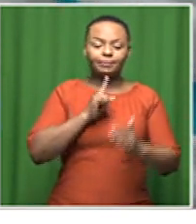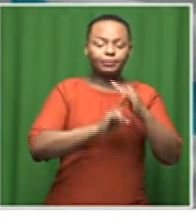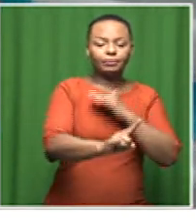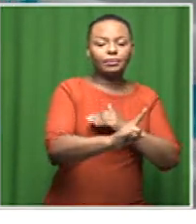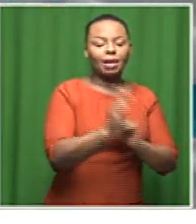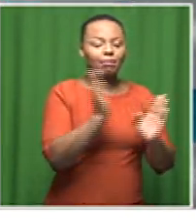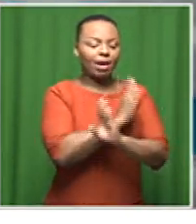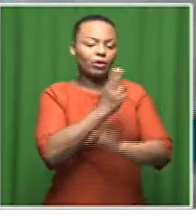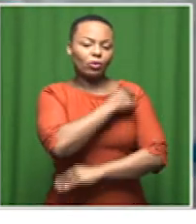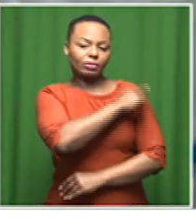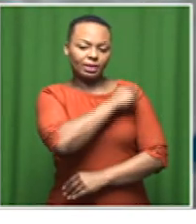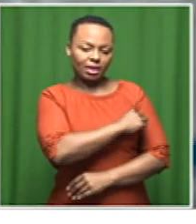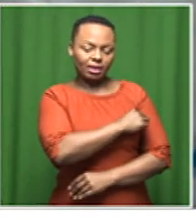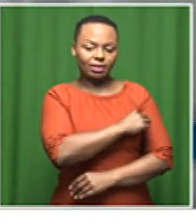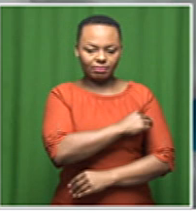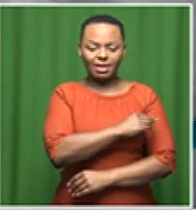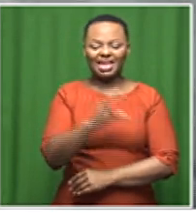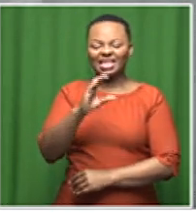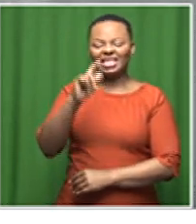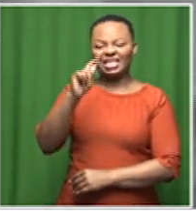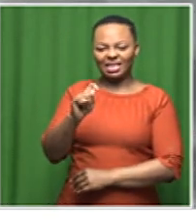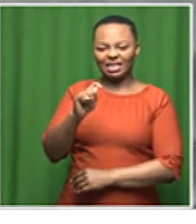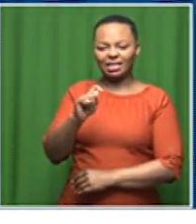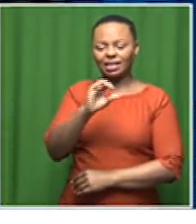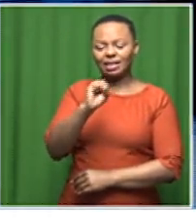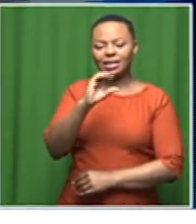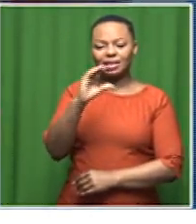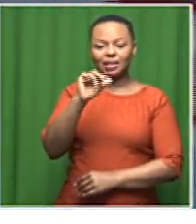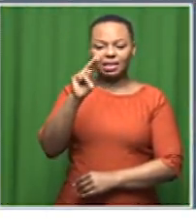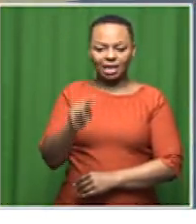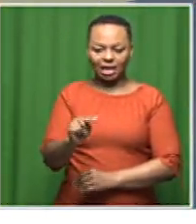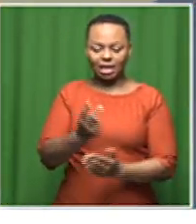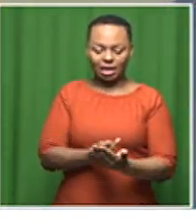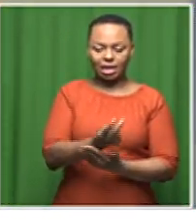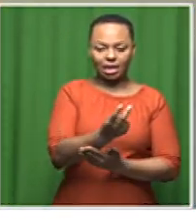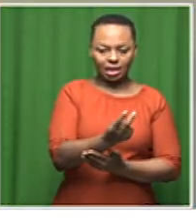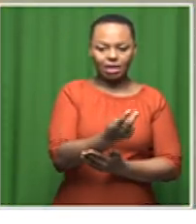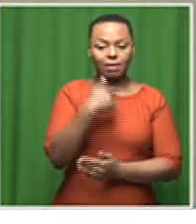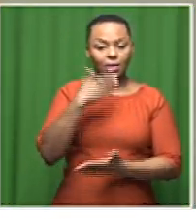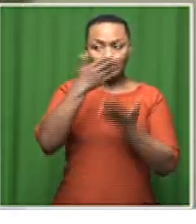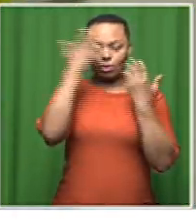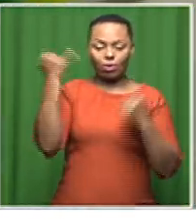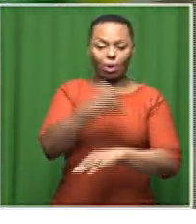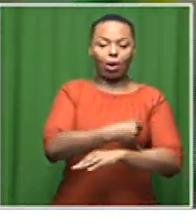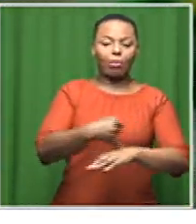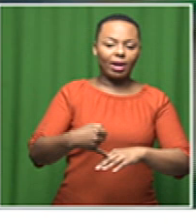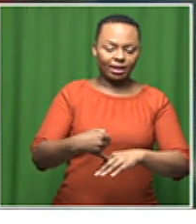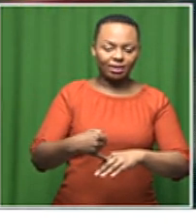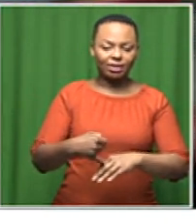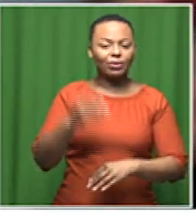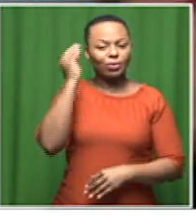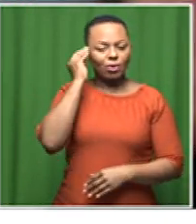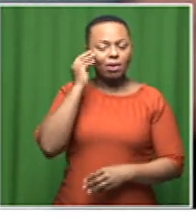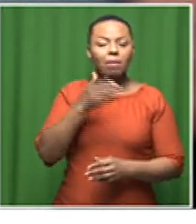close to me. I went for a CT scan. What happened, I did not know they operate, the beds where they operate with the